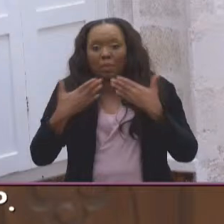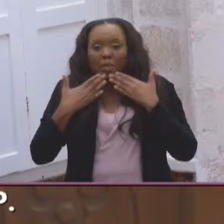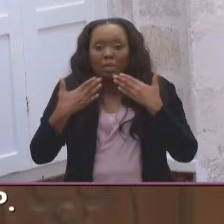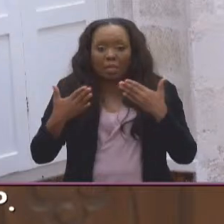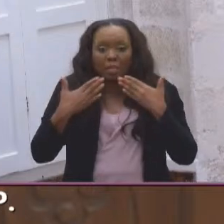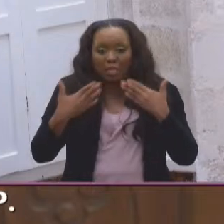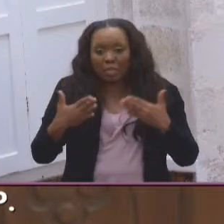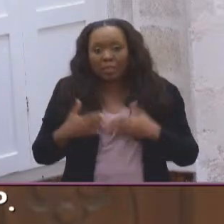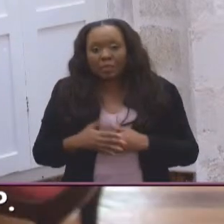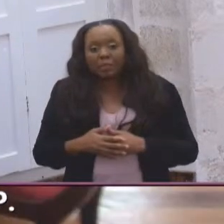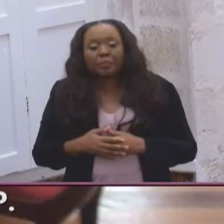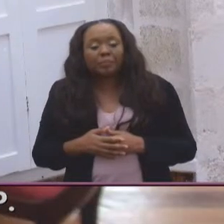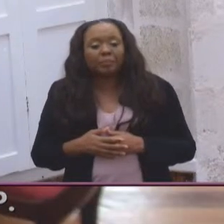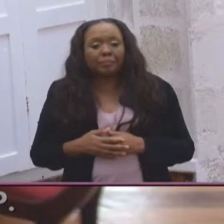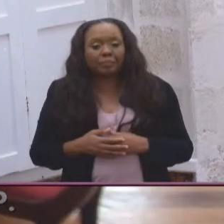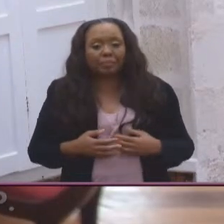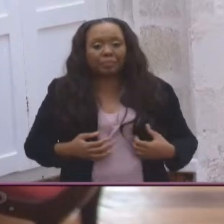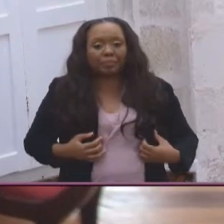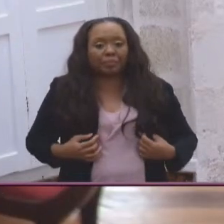time.